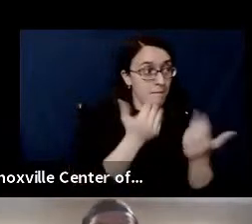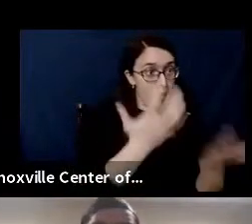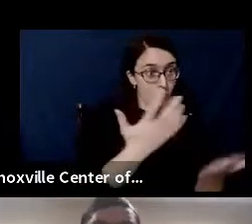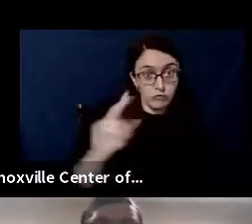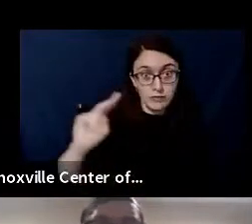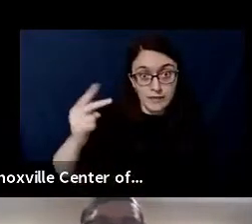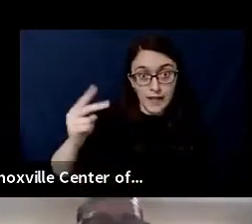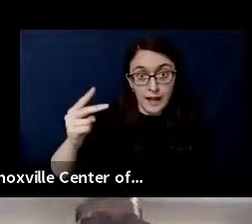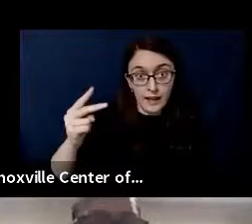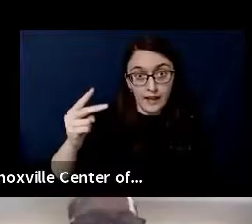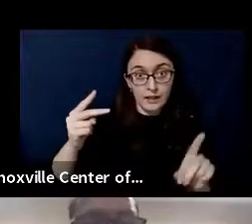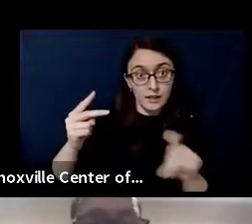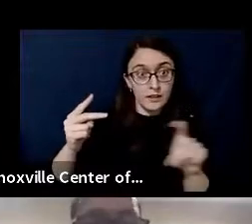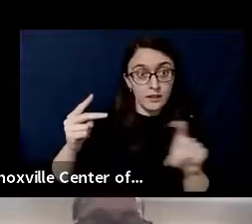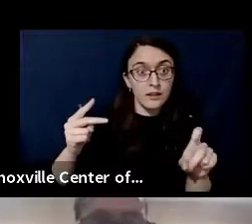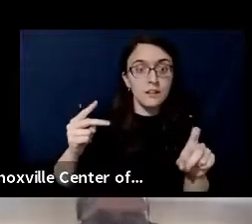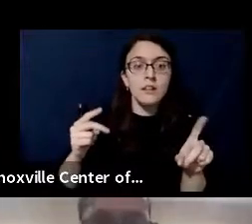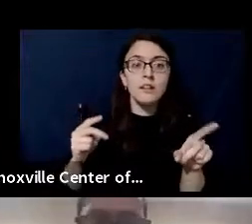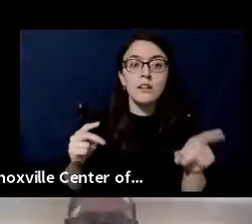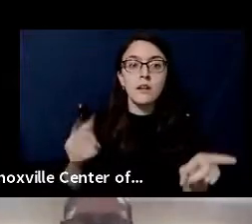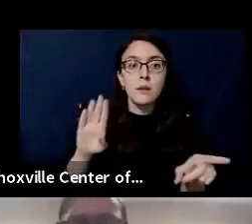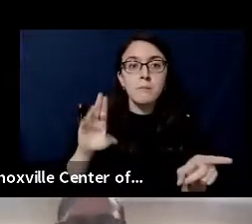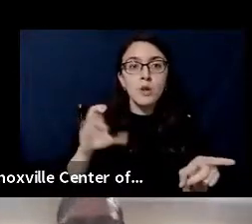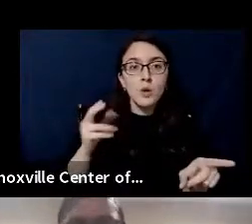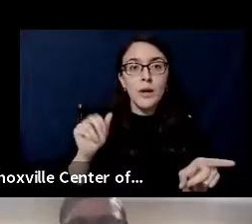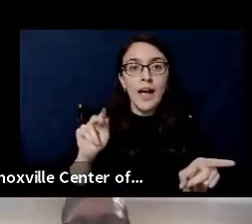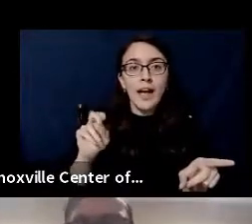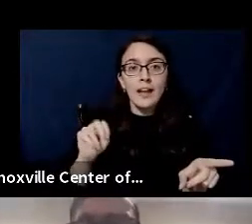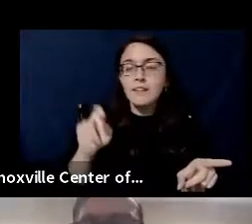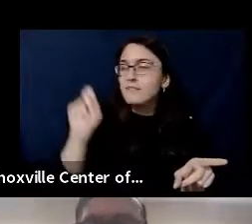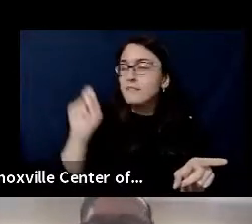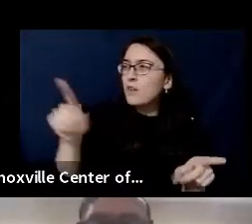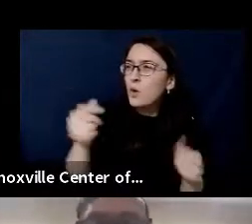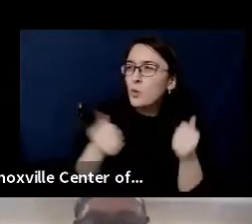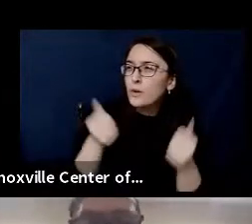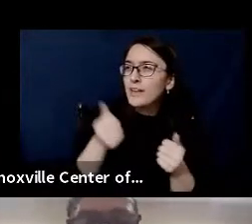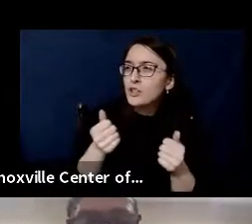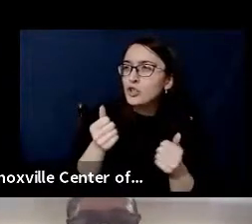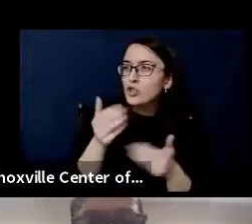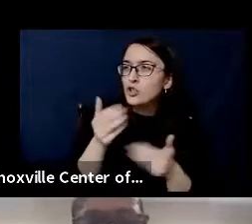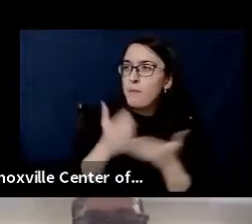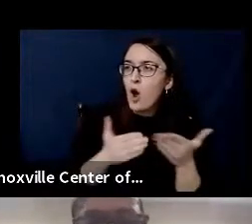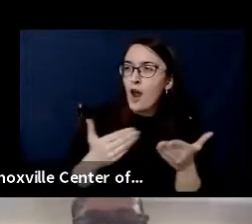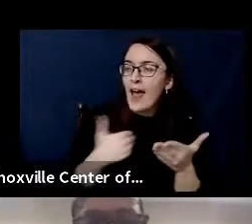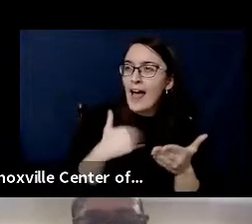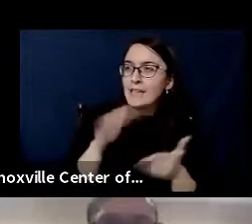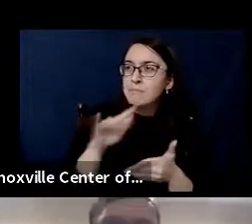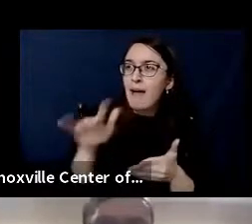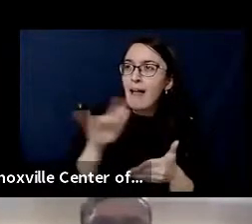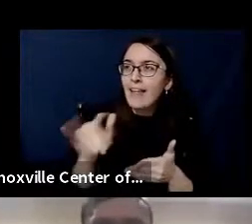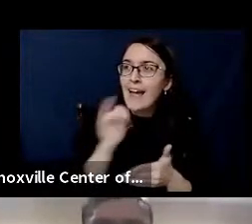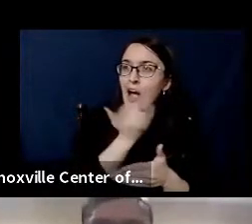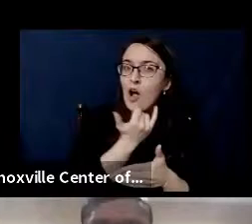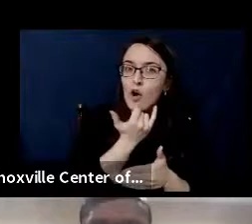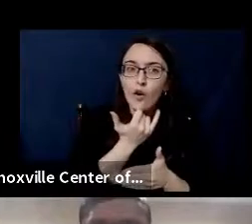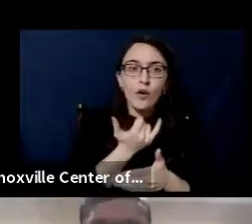motion? Dr. O'Brien, which set had the spelling error? The one from last week, section